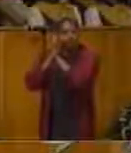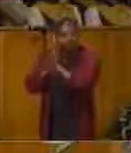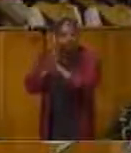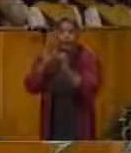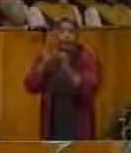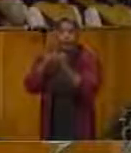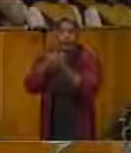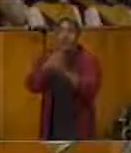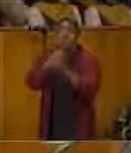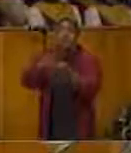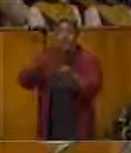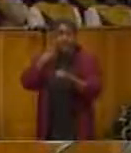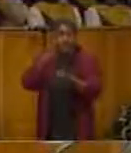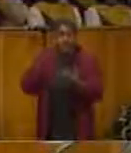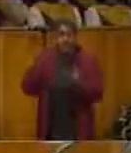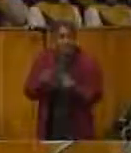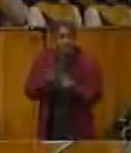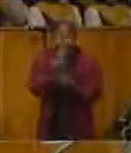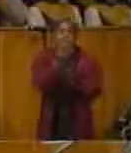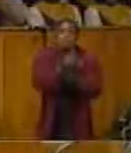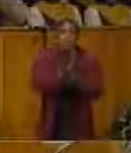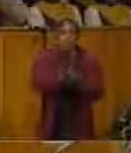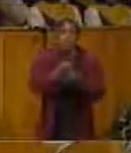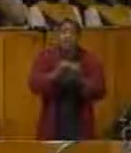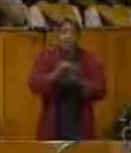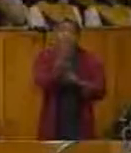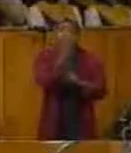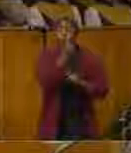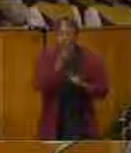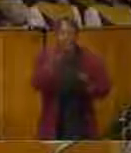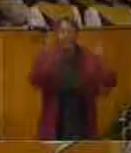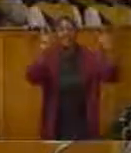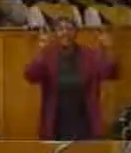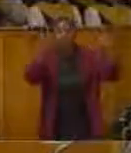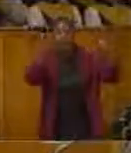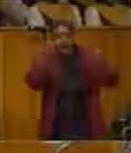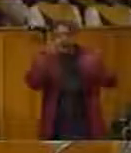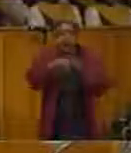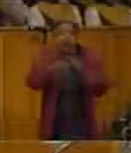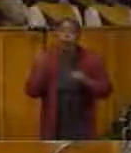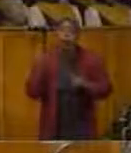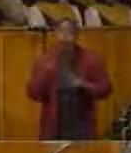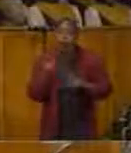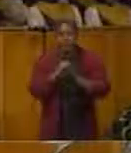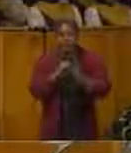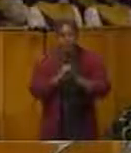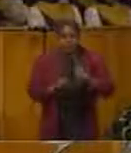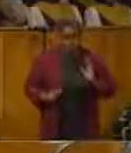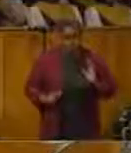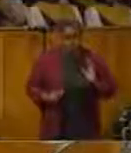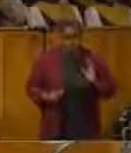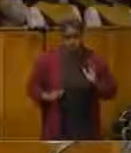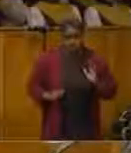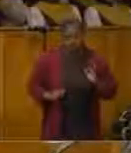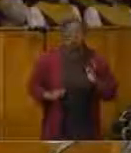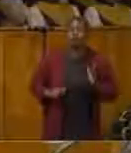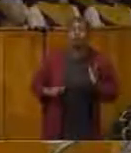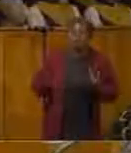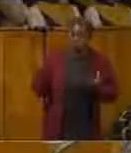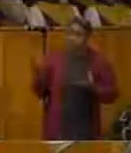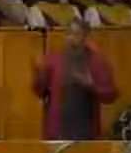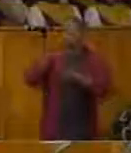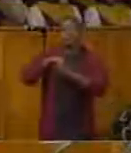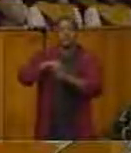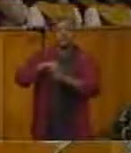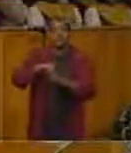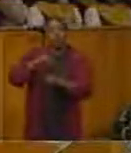saved from your sin. Money is the number one issue in all of Scripture. It comprises more